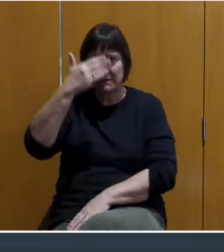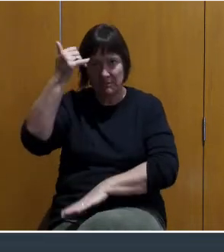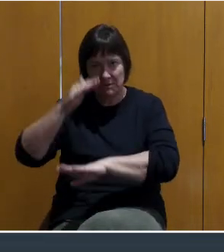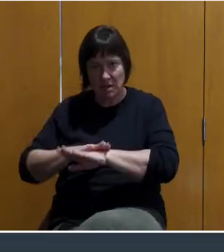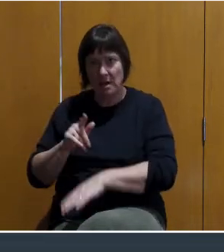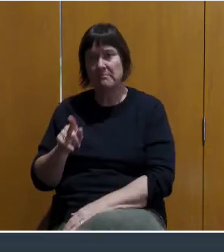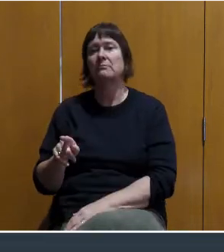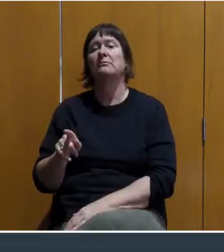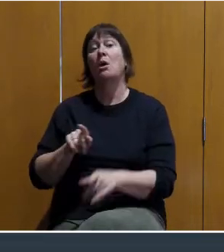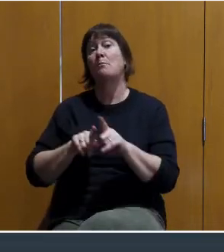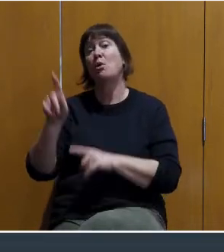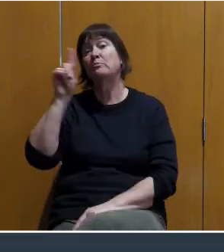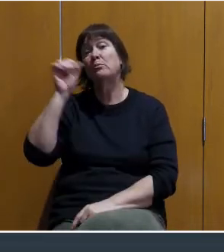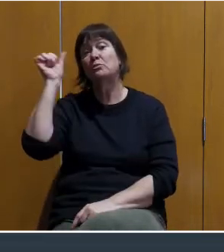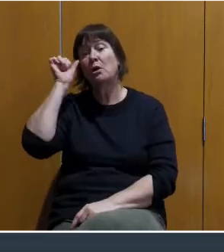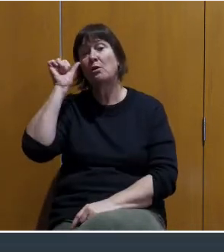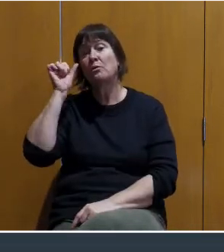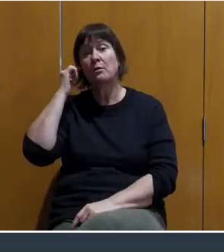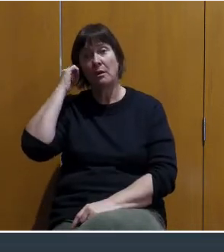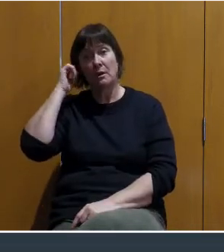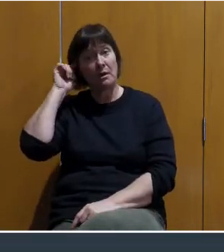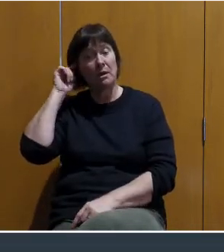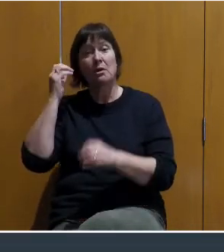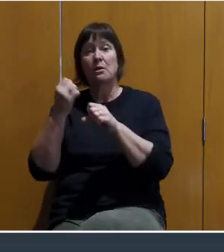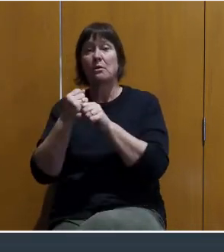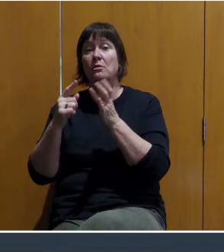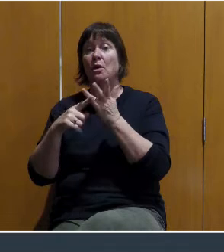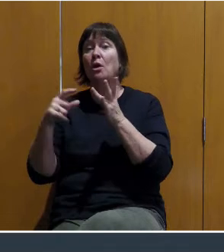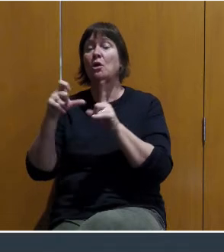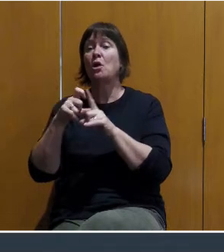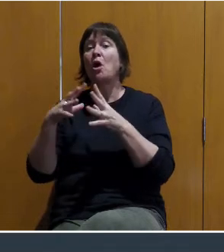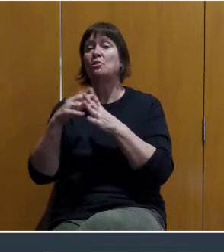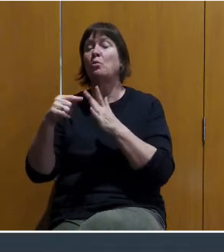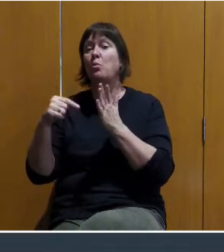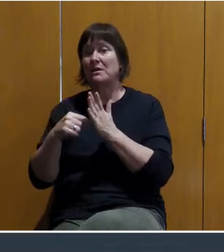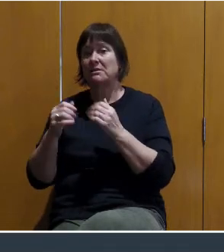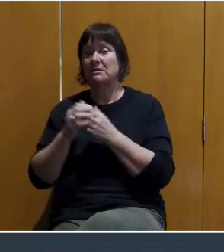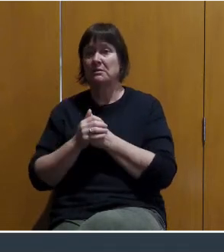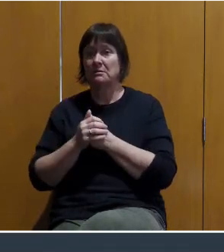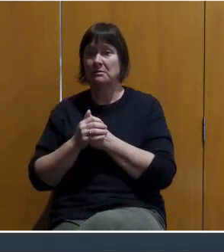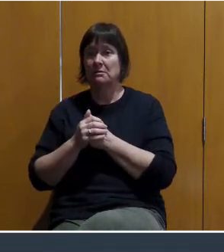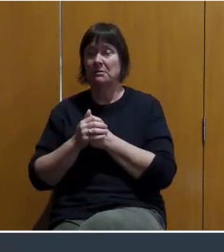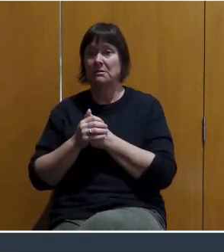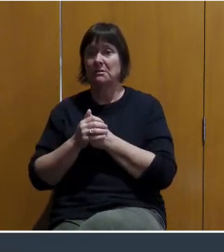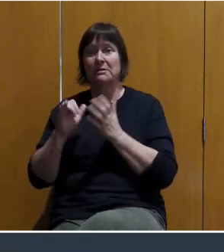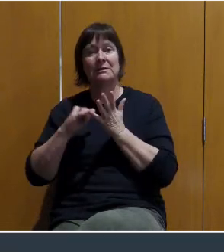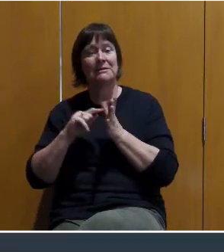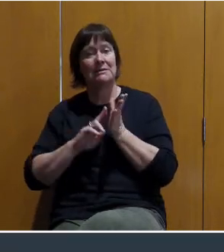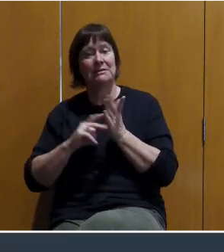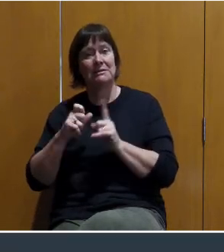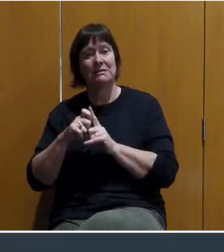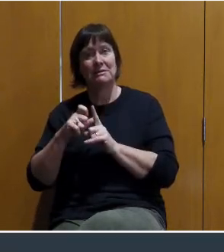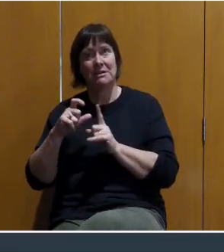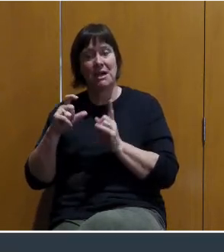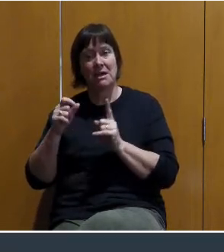most common one that you'll know about is the bar-tailed godwit. There's also the marsh sandpiper, the red knot, and